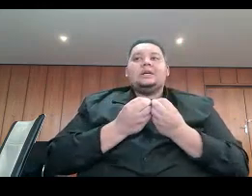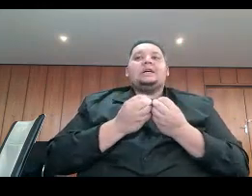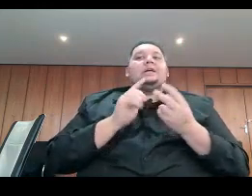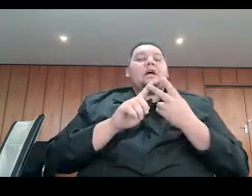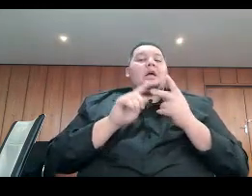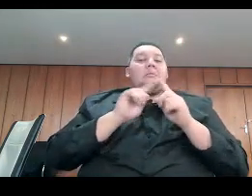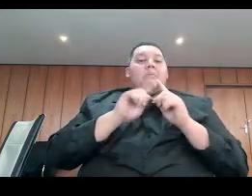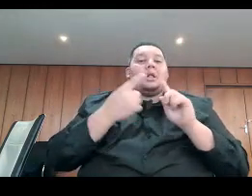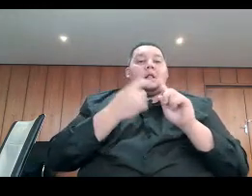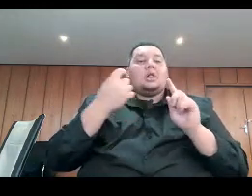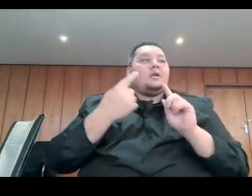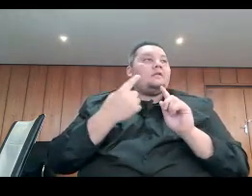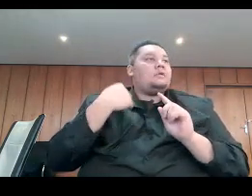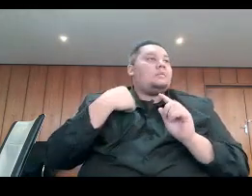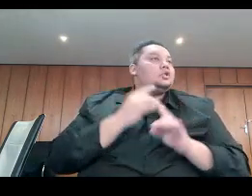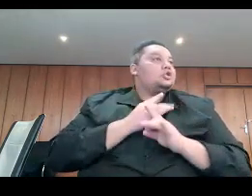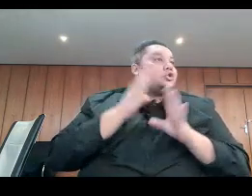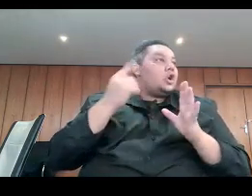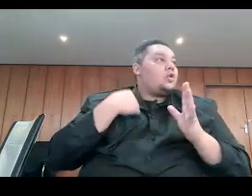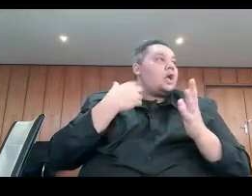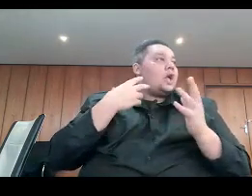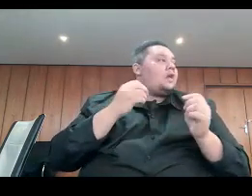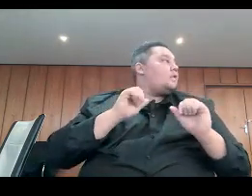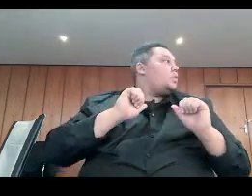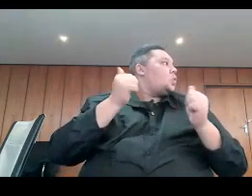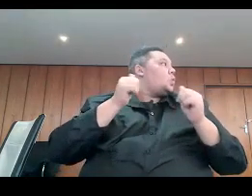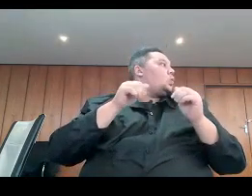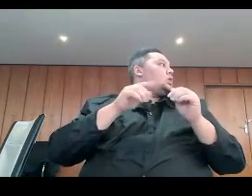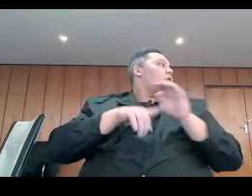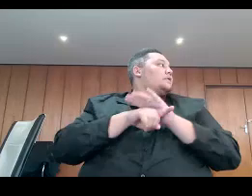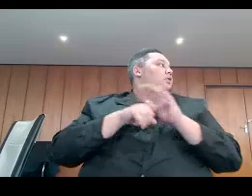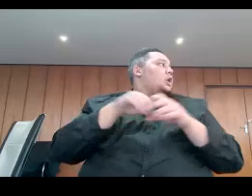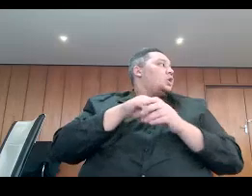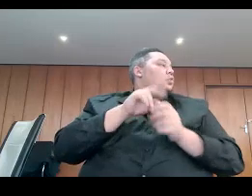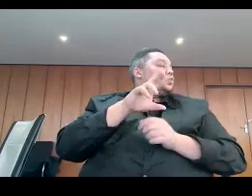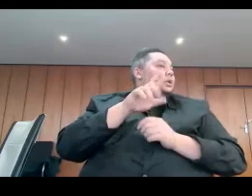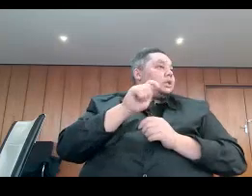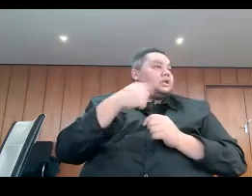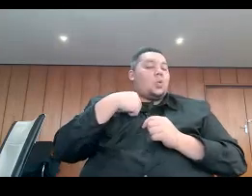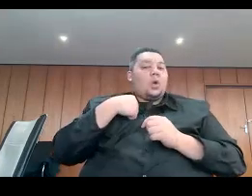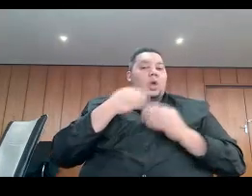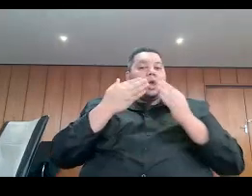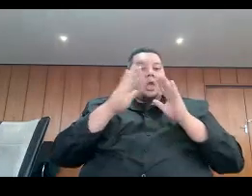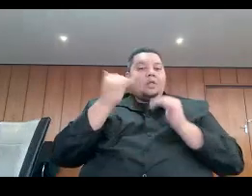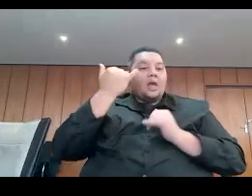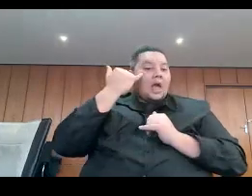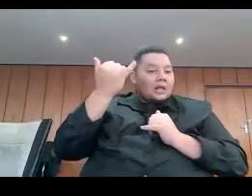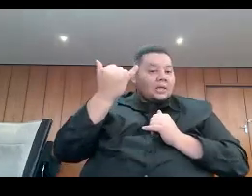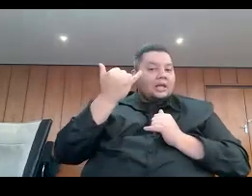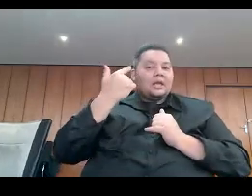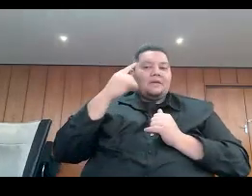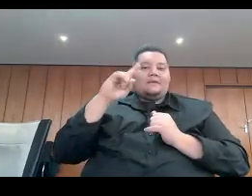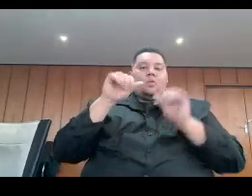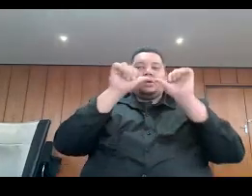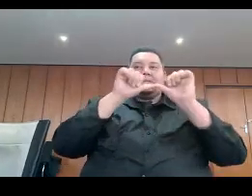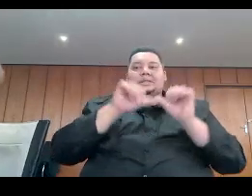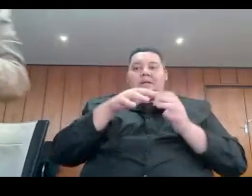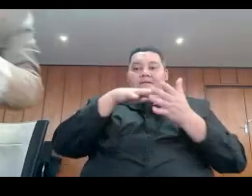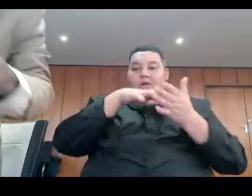But since the start of undergrad, we've got a really good global surgery division at UCT. So really been exposed to the concept of stacked